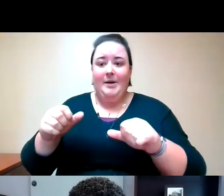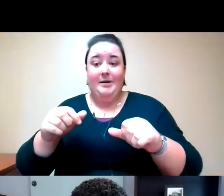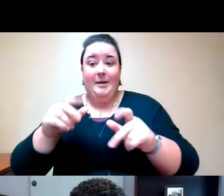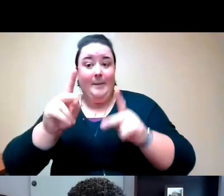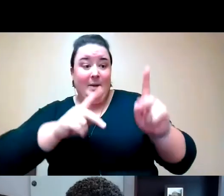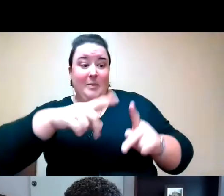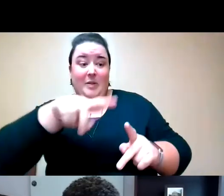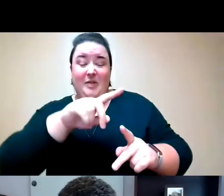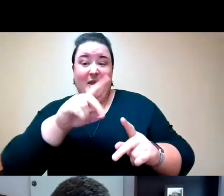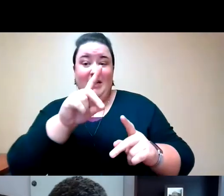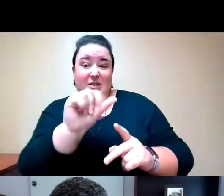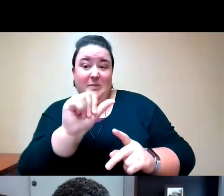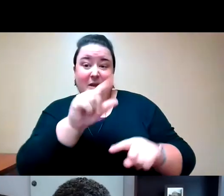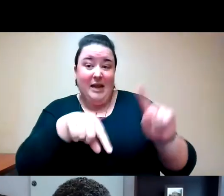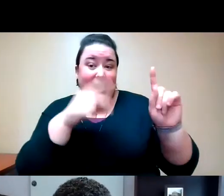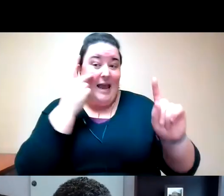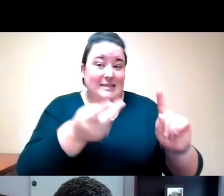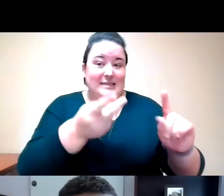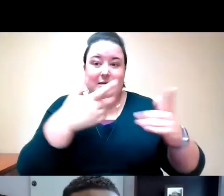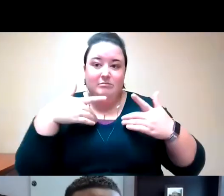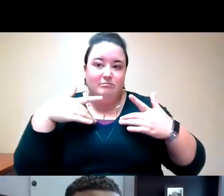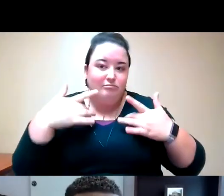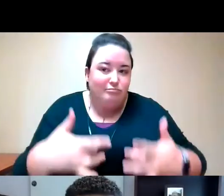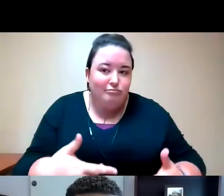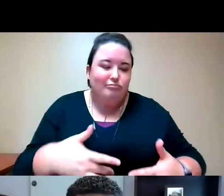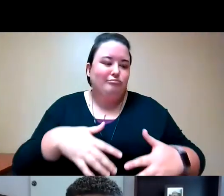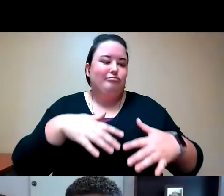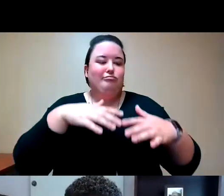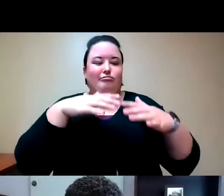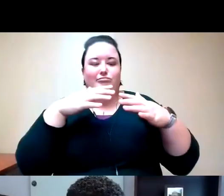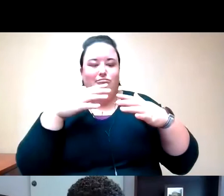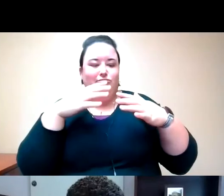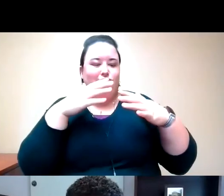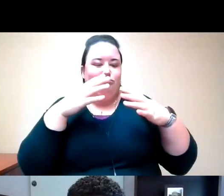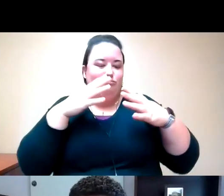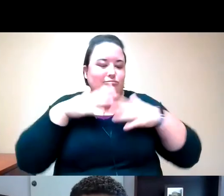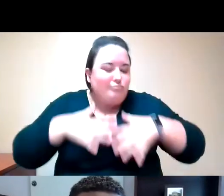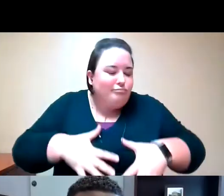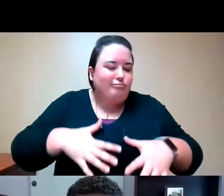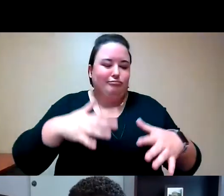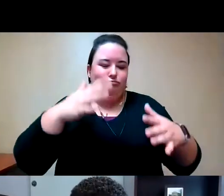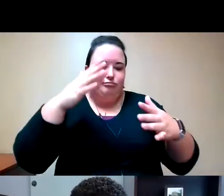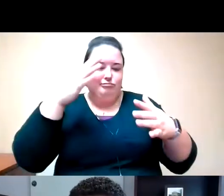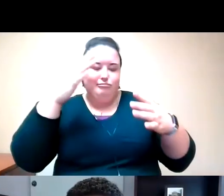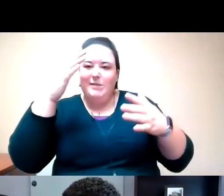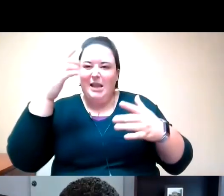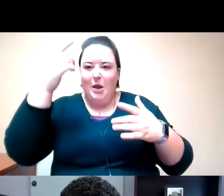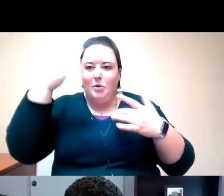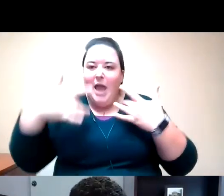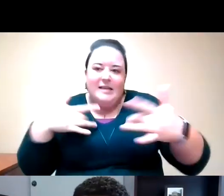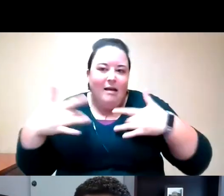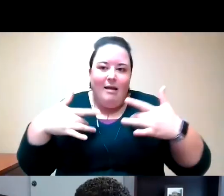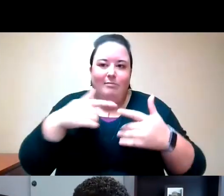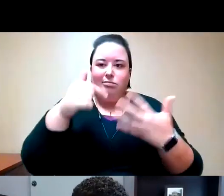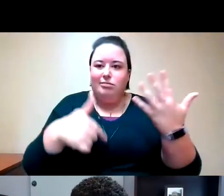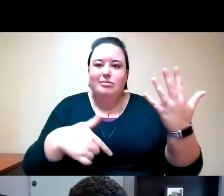same assumption of competence. I'm privileged because I'm a physician in this world that then is able to then have the financial resources